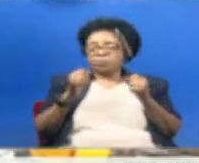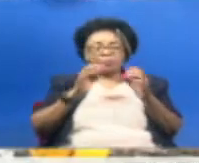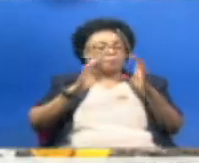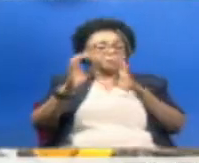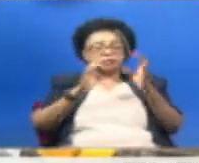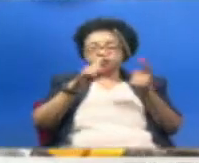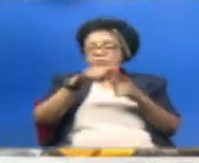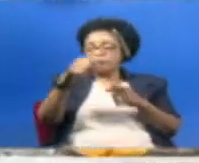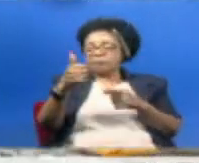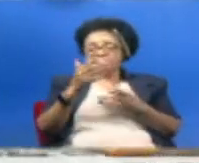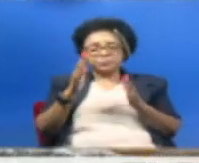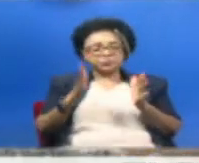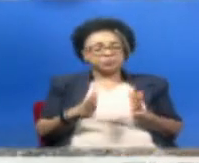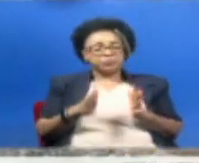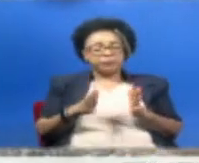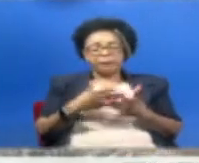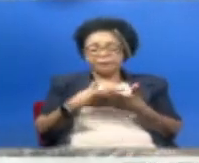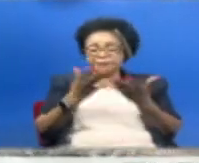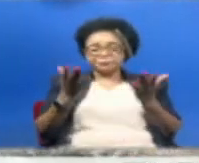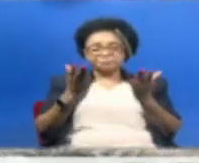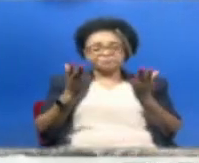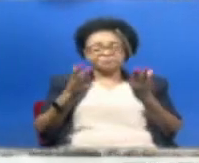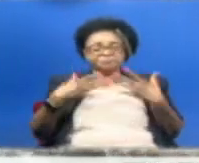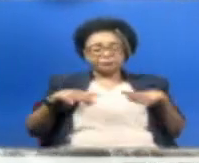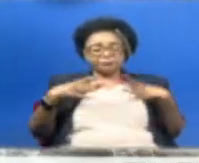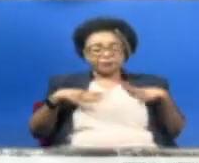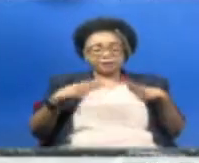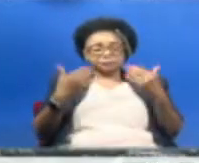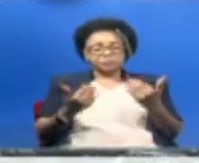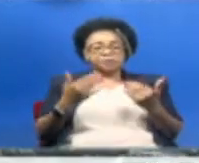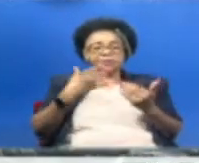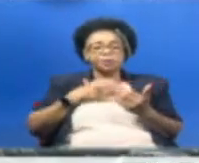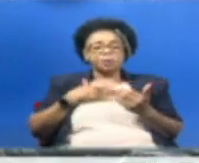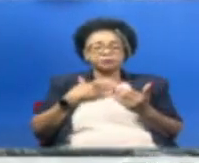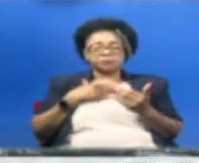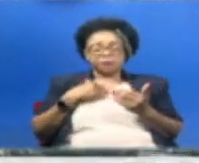person. Area residents now want the government to open up their